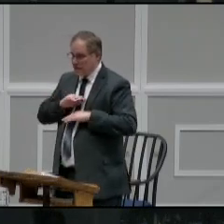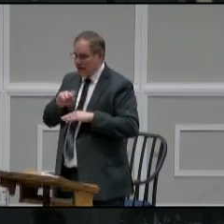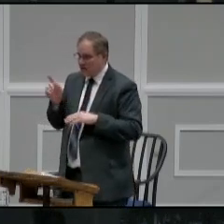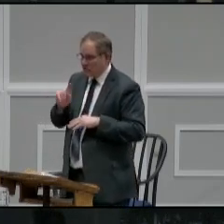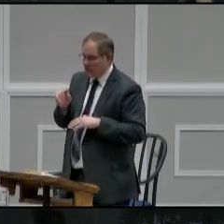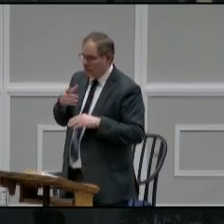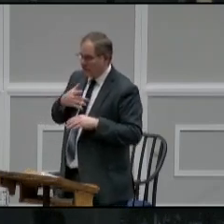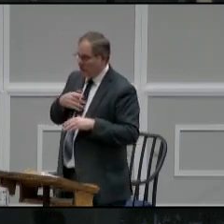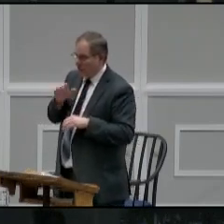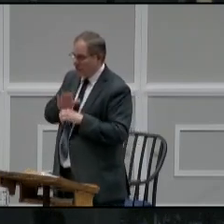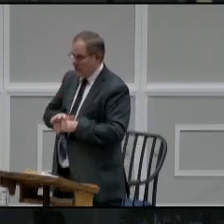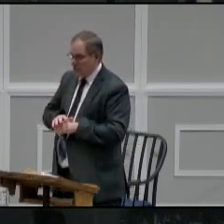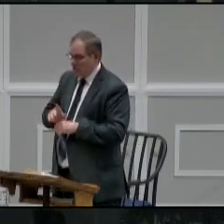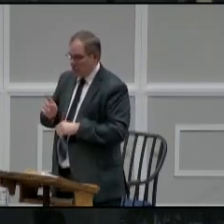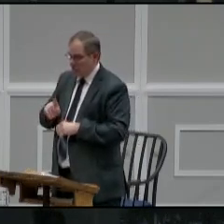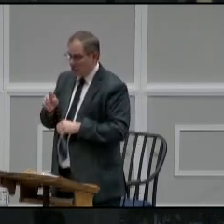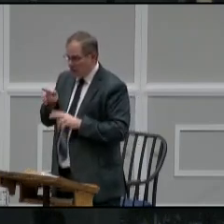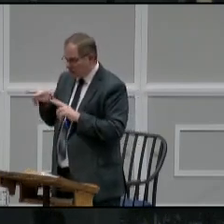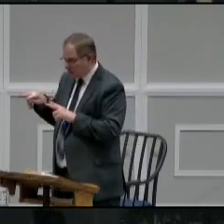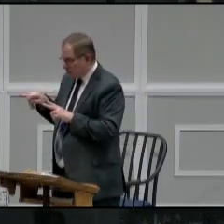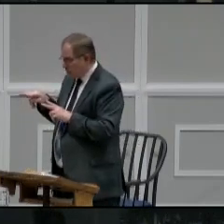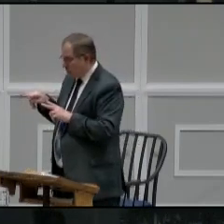stressed, where do you turn?